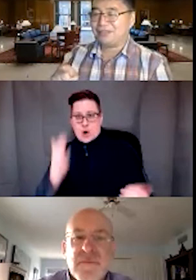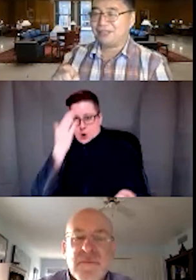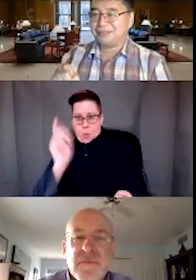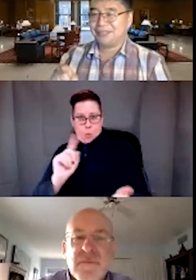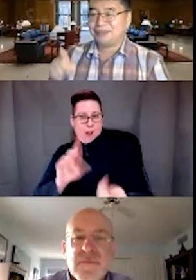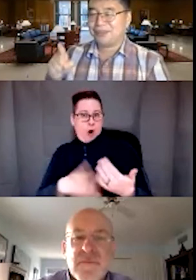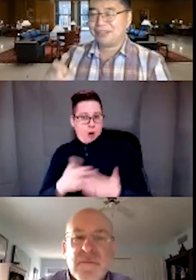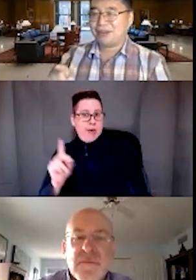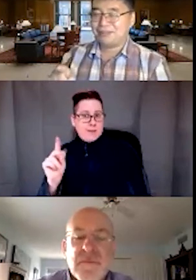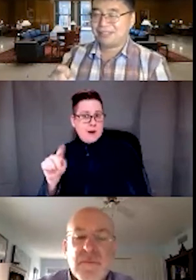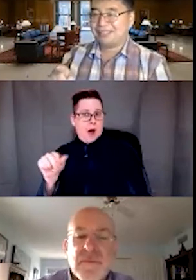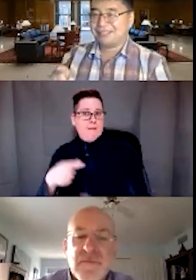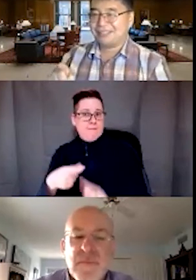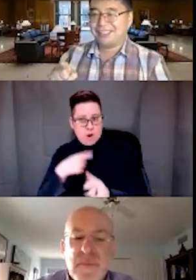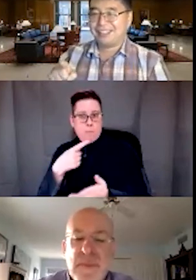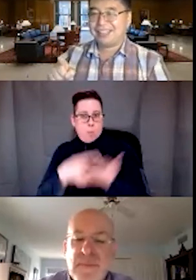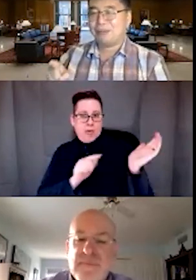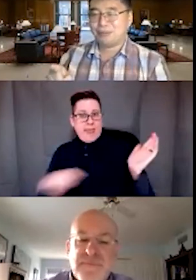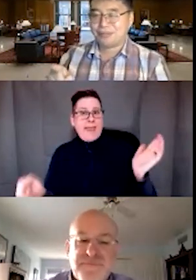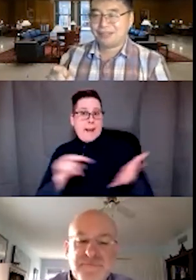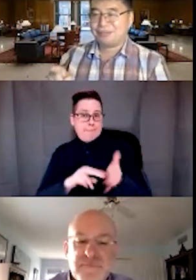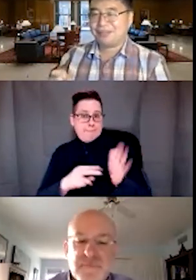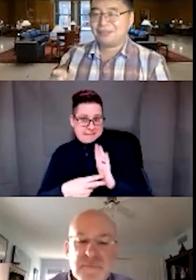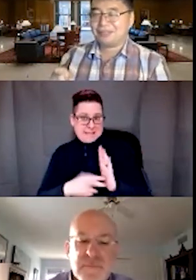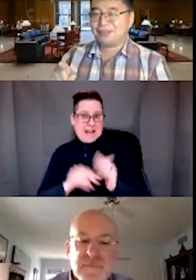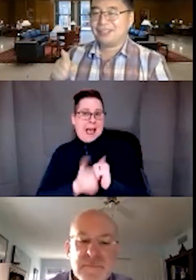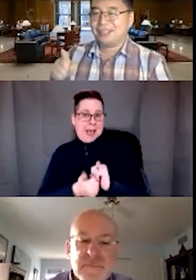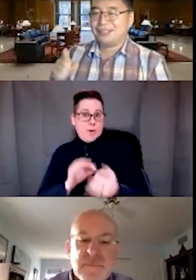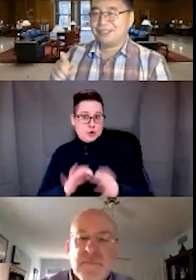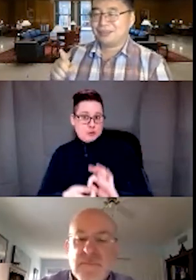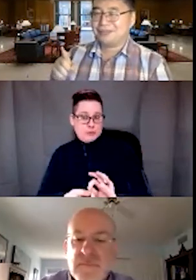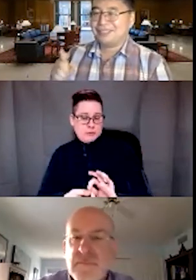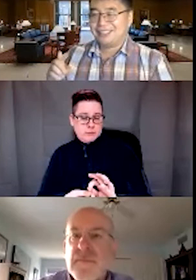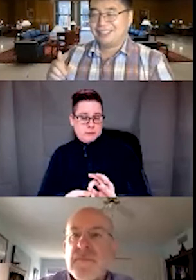came from, what they represent, and how I'm supposed to interpret them. Like,